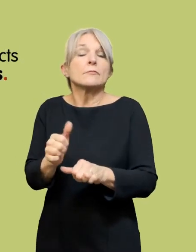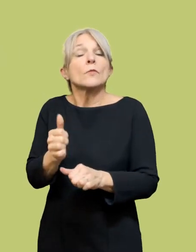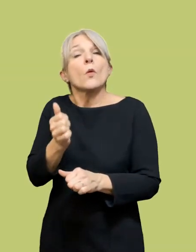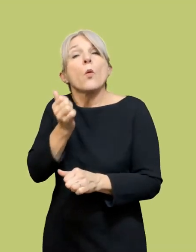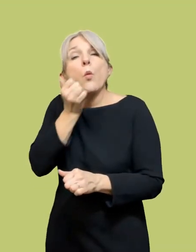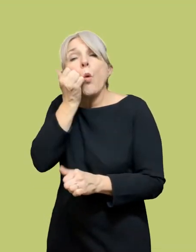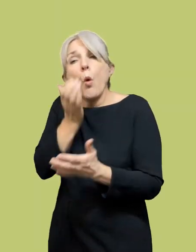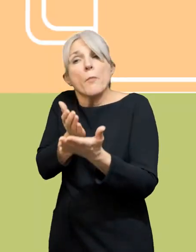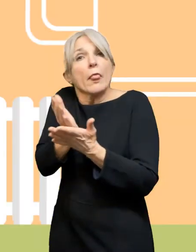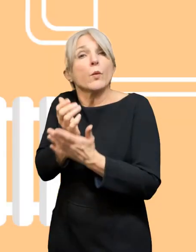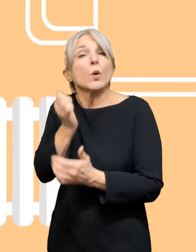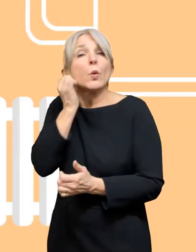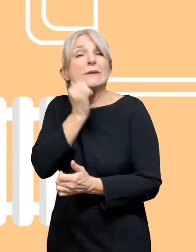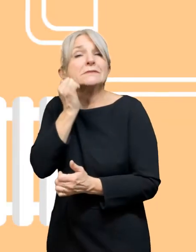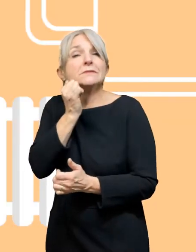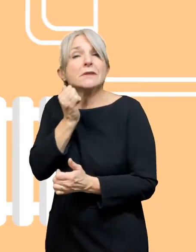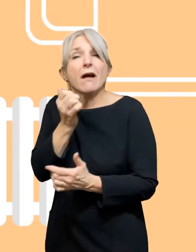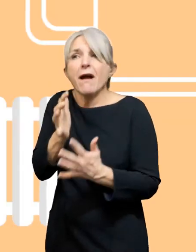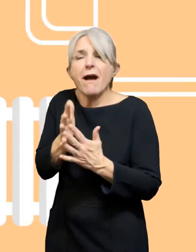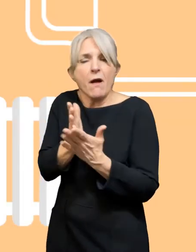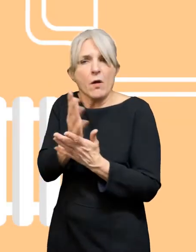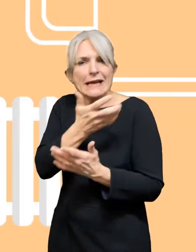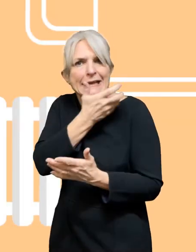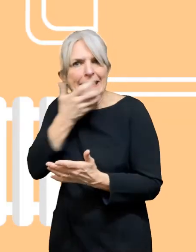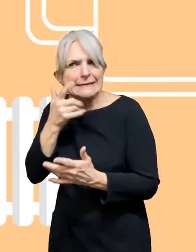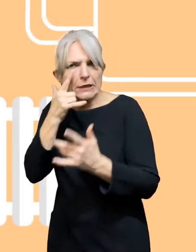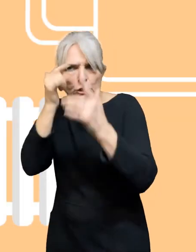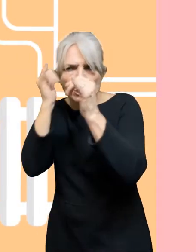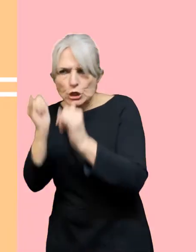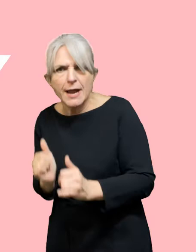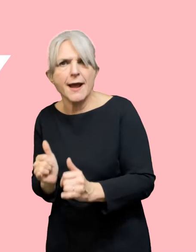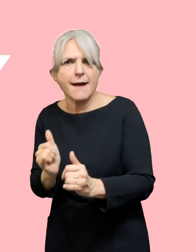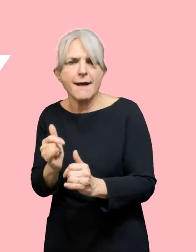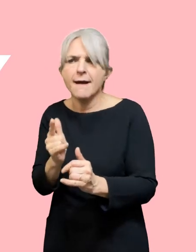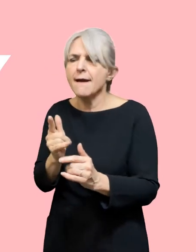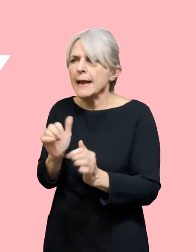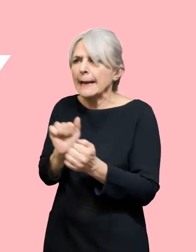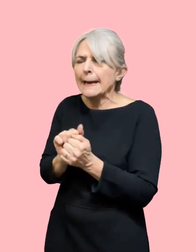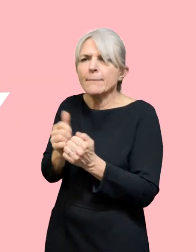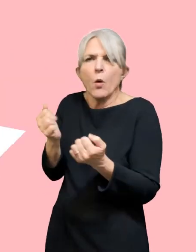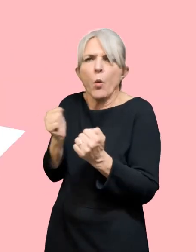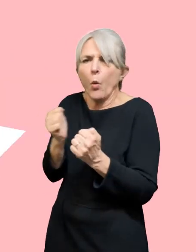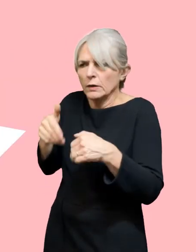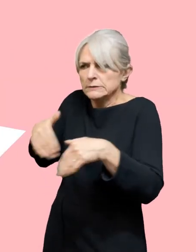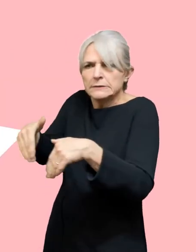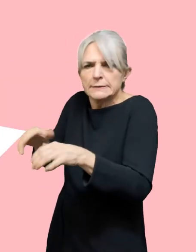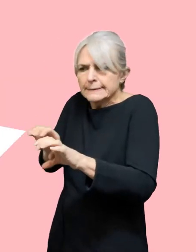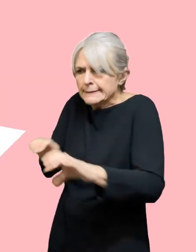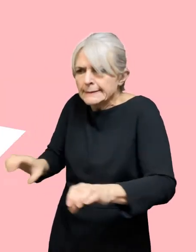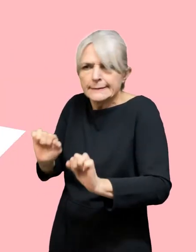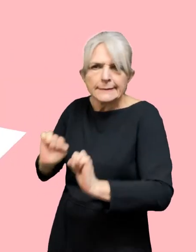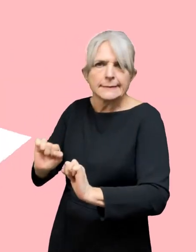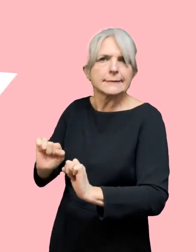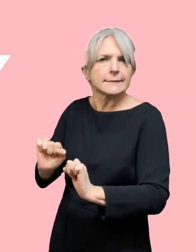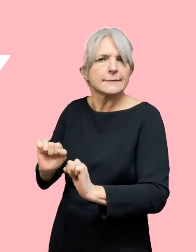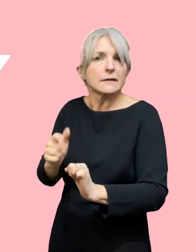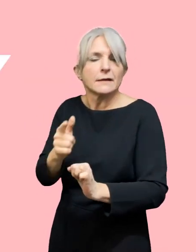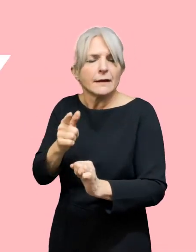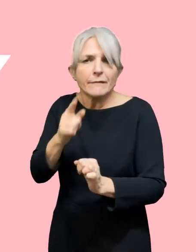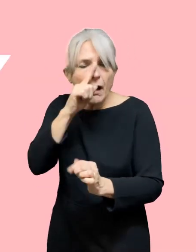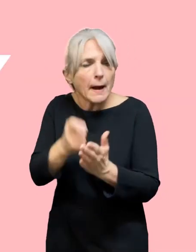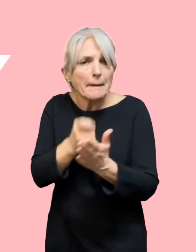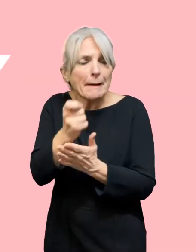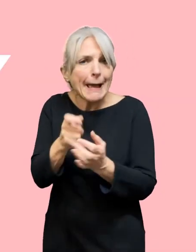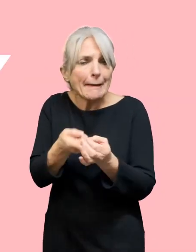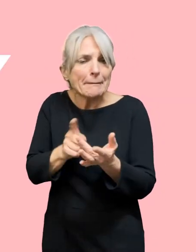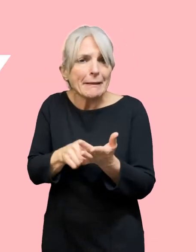Check your heating system and draft exclusion. Get help if you can't pay your fuel bills and check your benefits